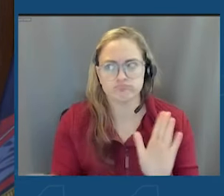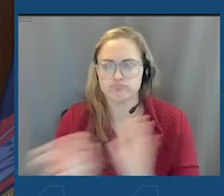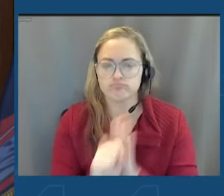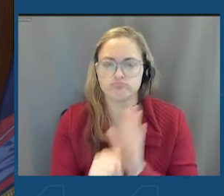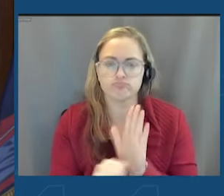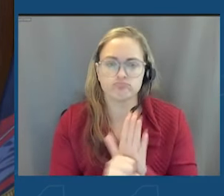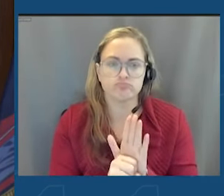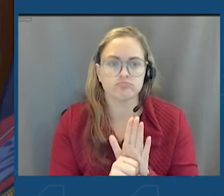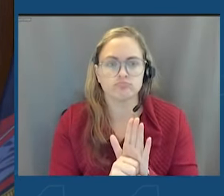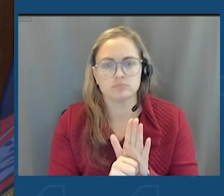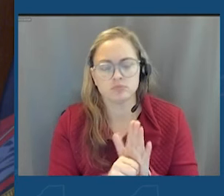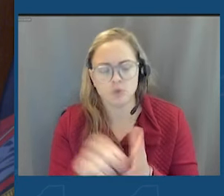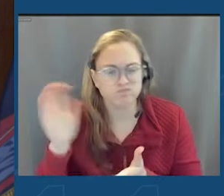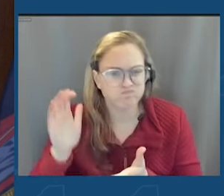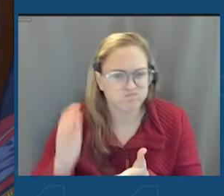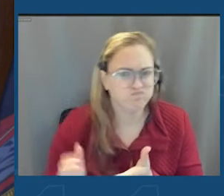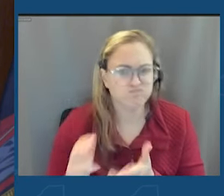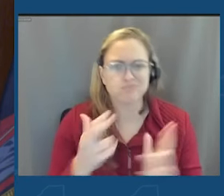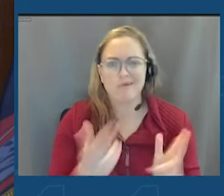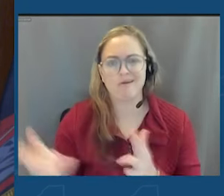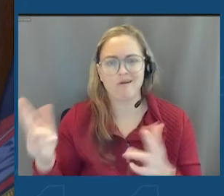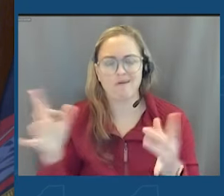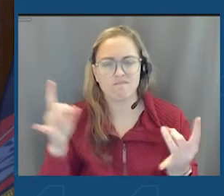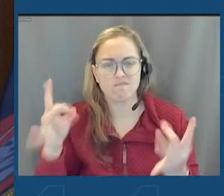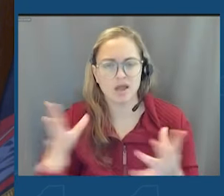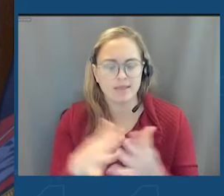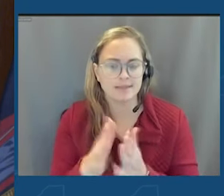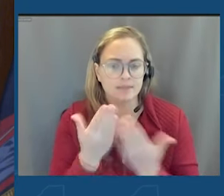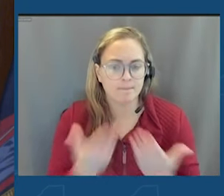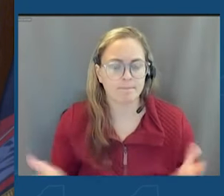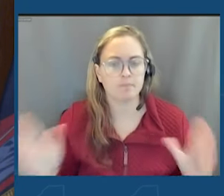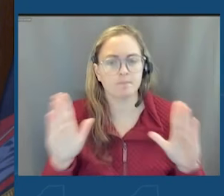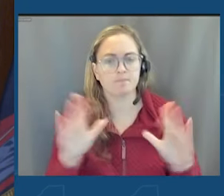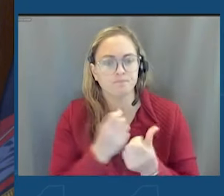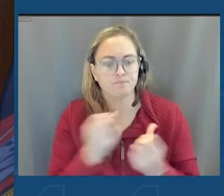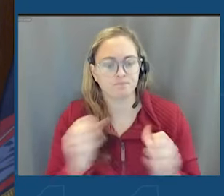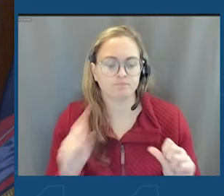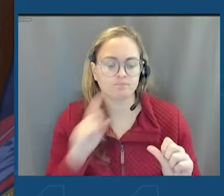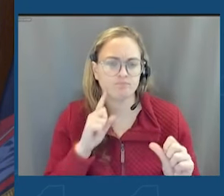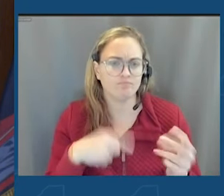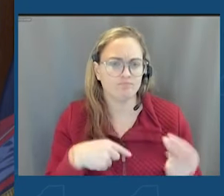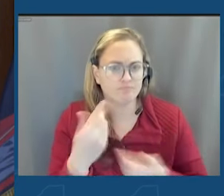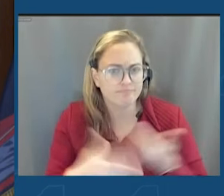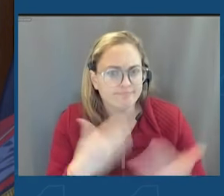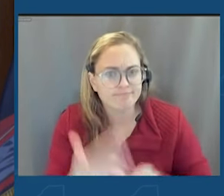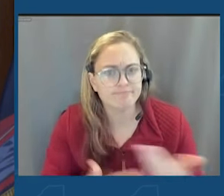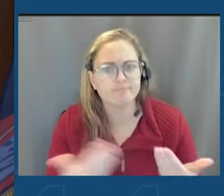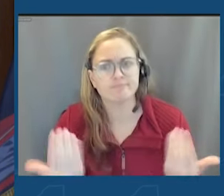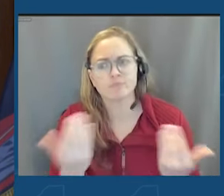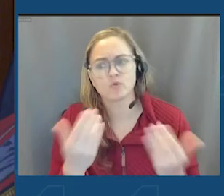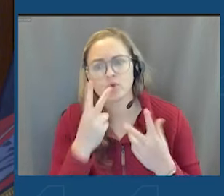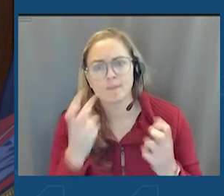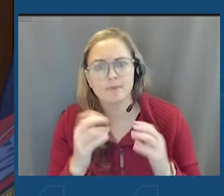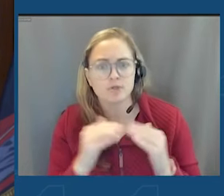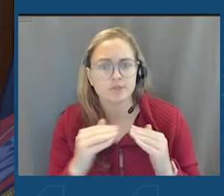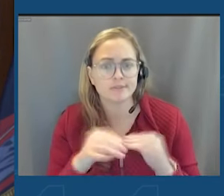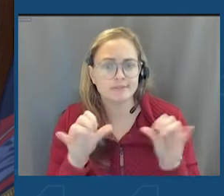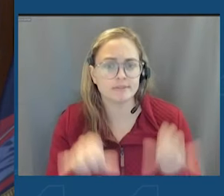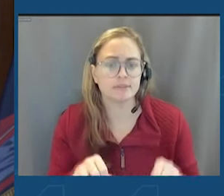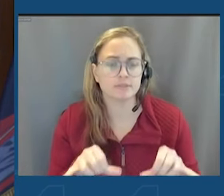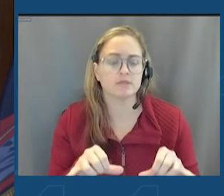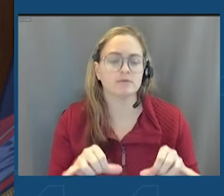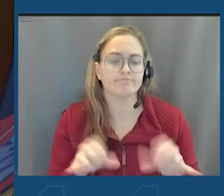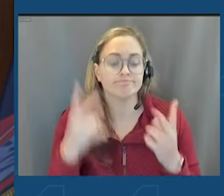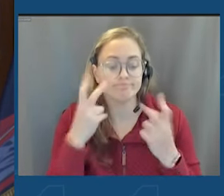gun violence and restoring public safety, also expediting our cases through the criminal justice system. When you think about it, the criminal